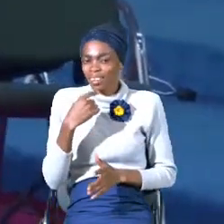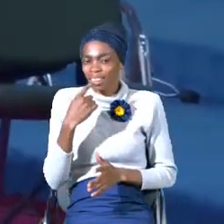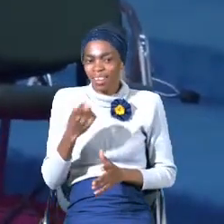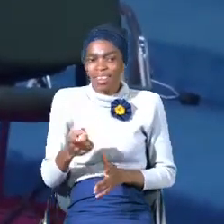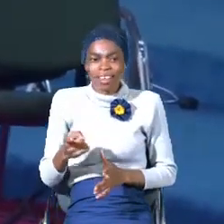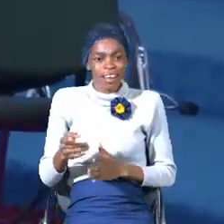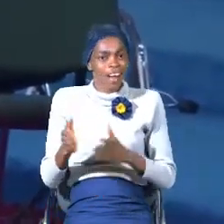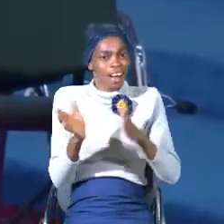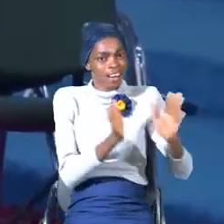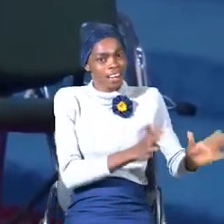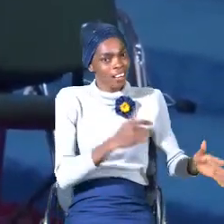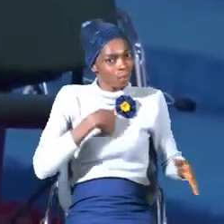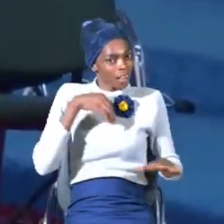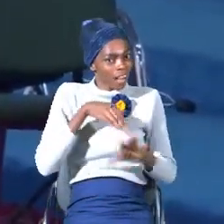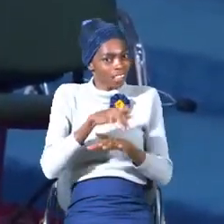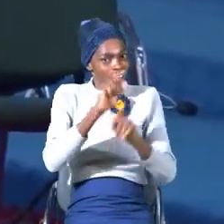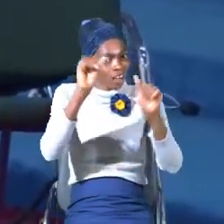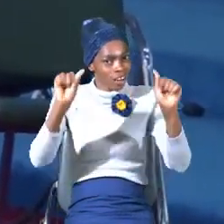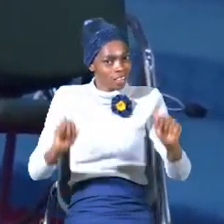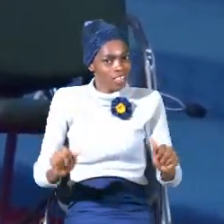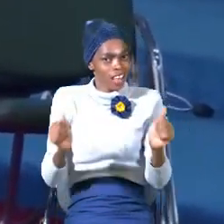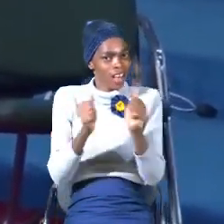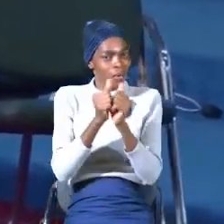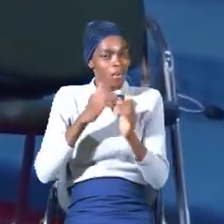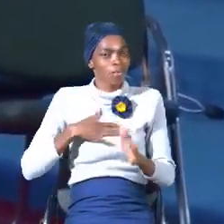the altar with my